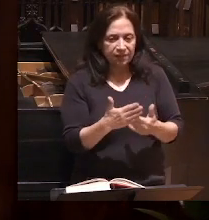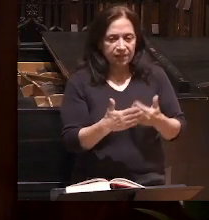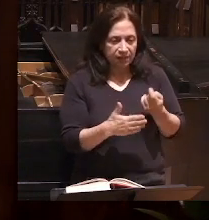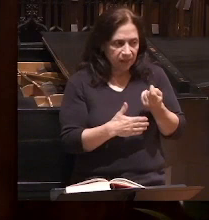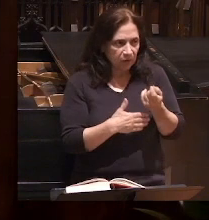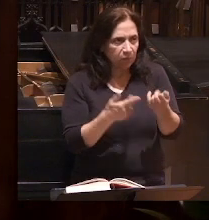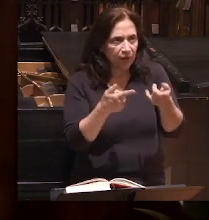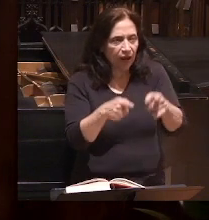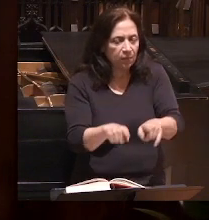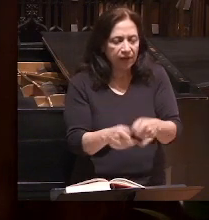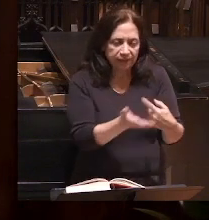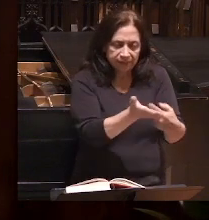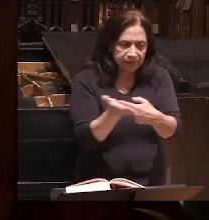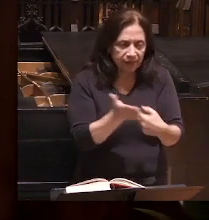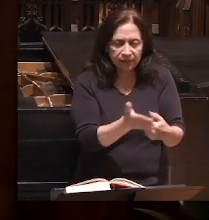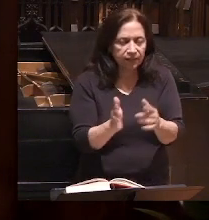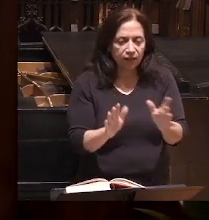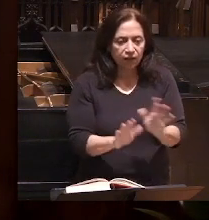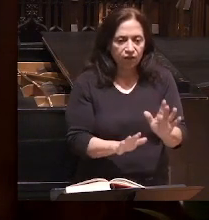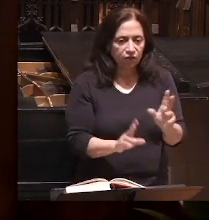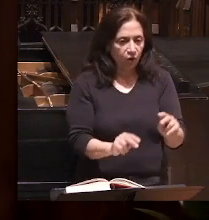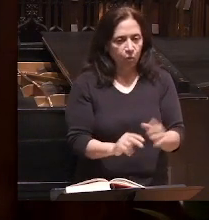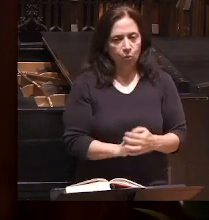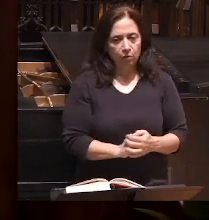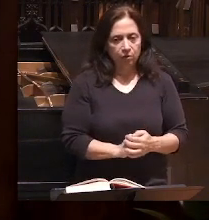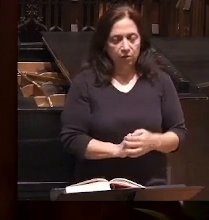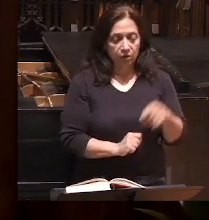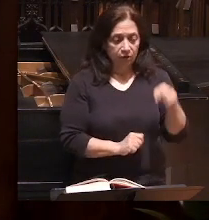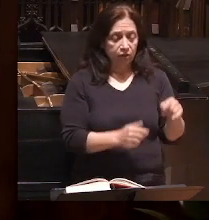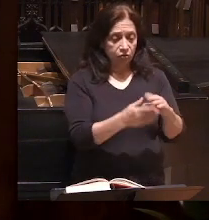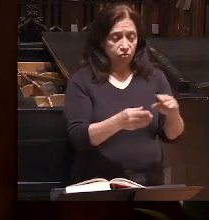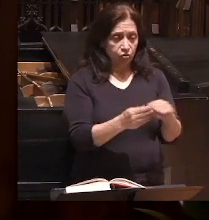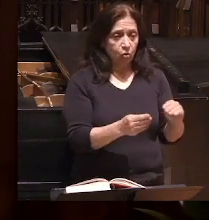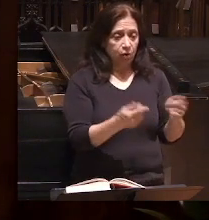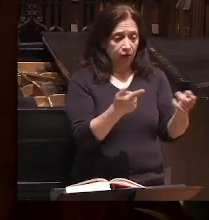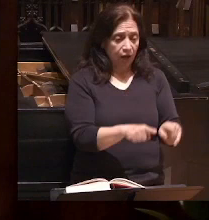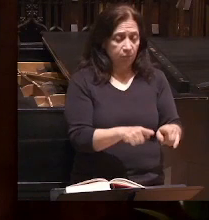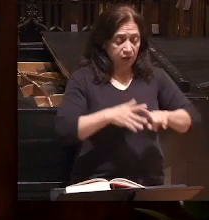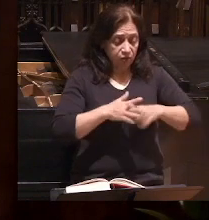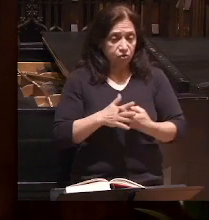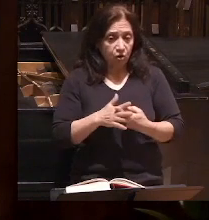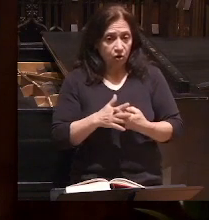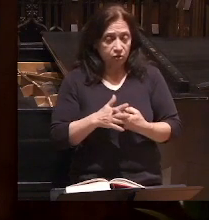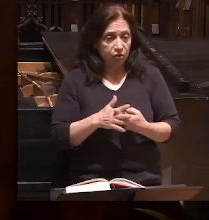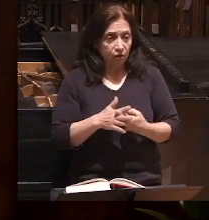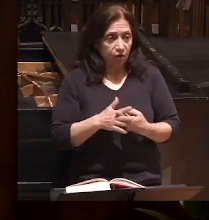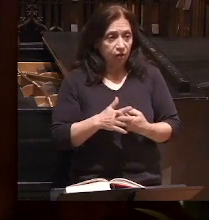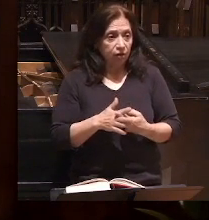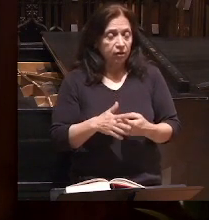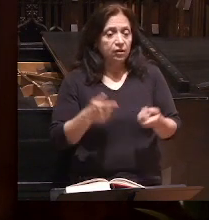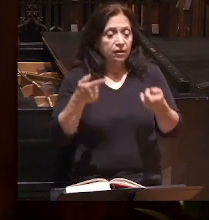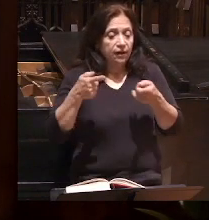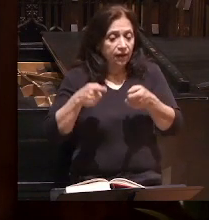even be with and talk with others. No. The text starts by saying the